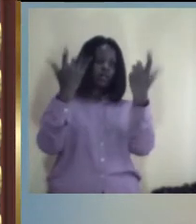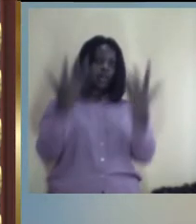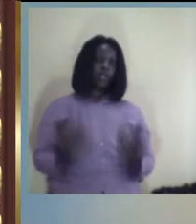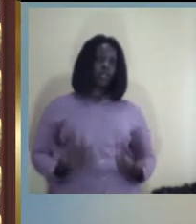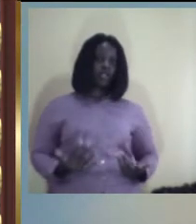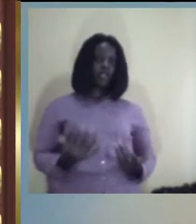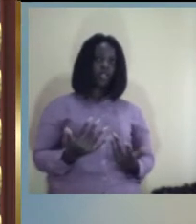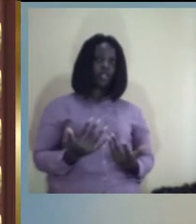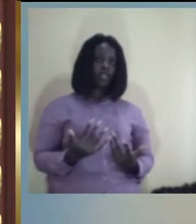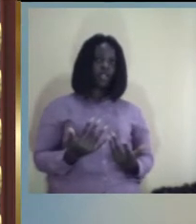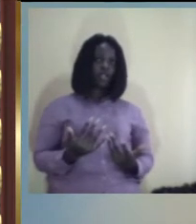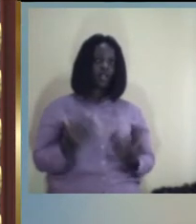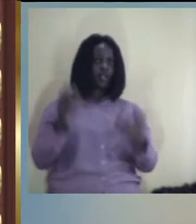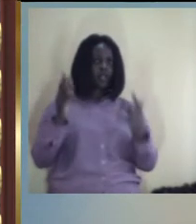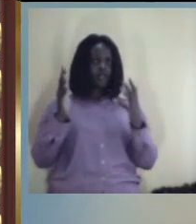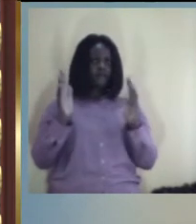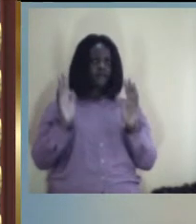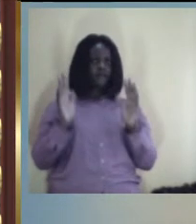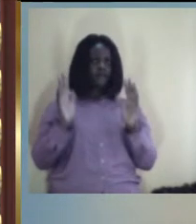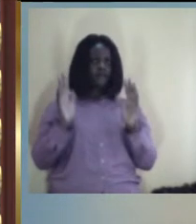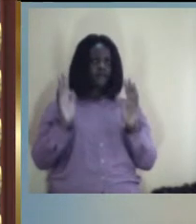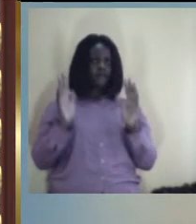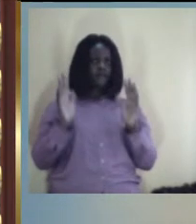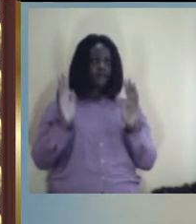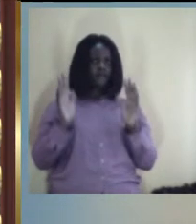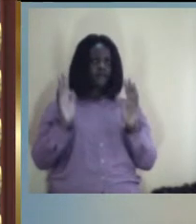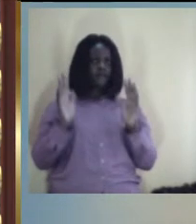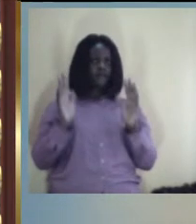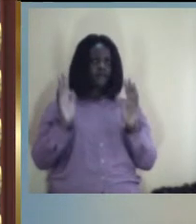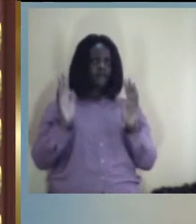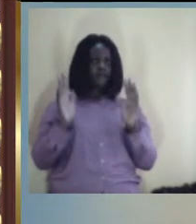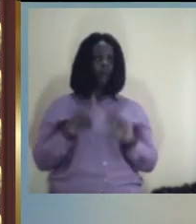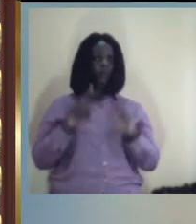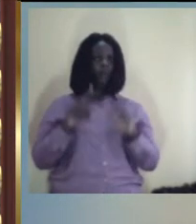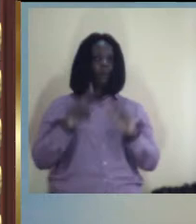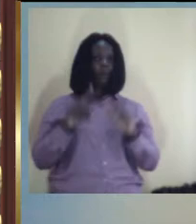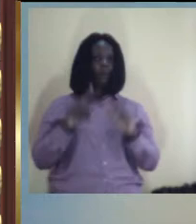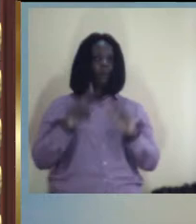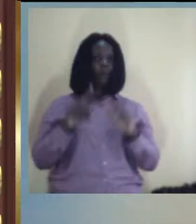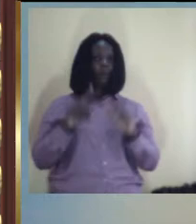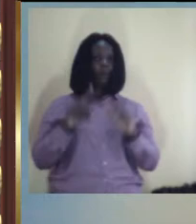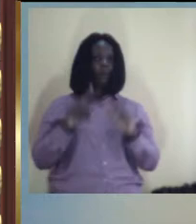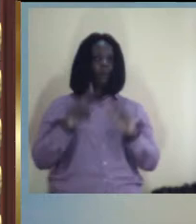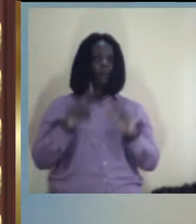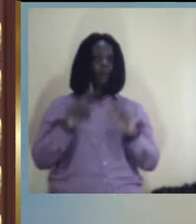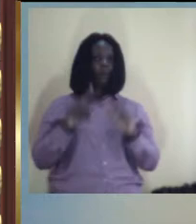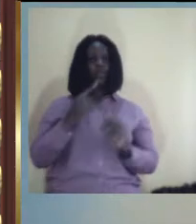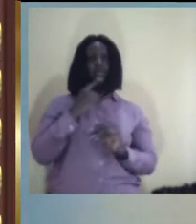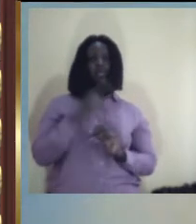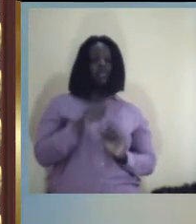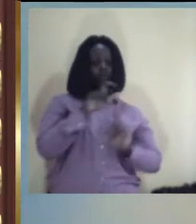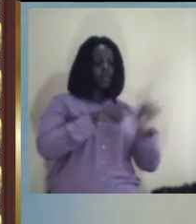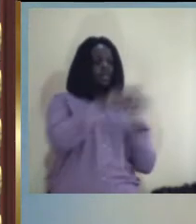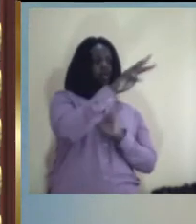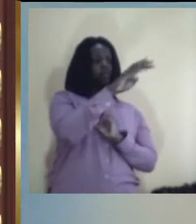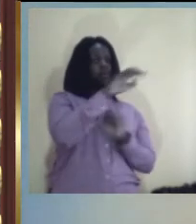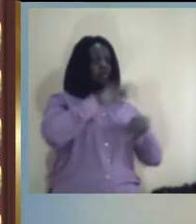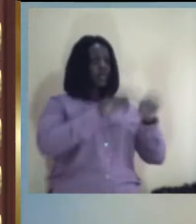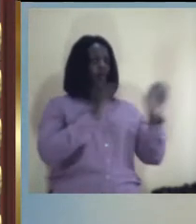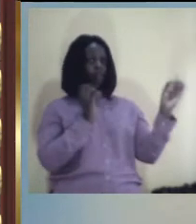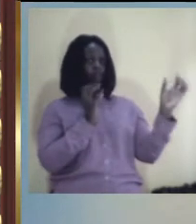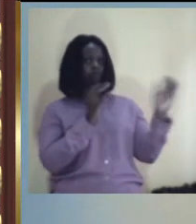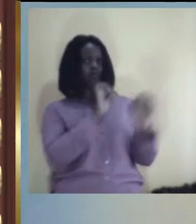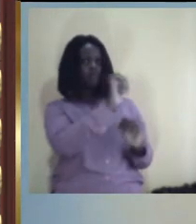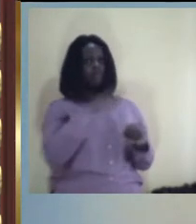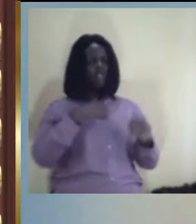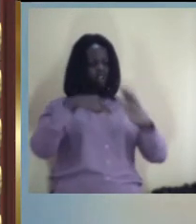to the three main departmental programs as highlighted by the MEC in her presentation.